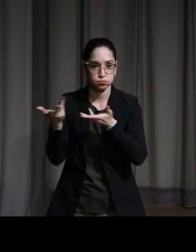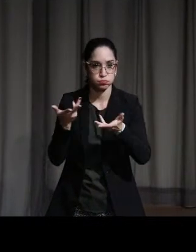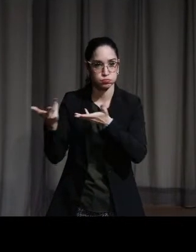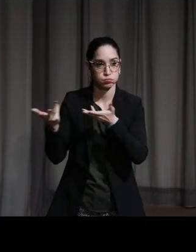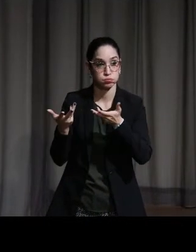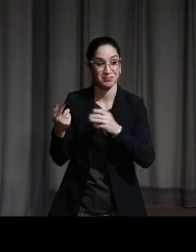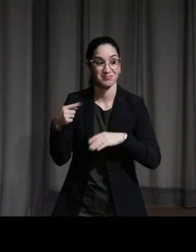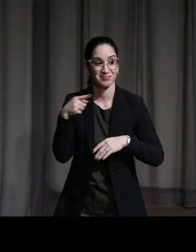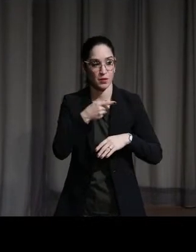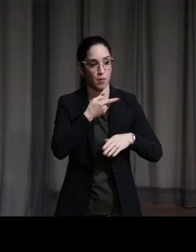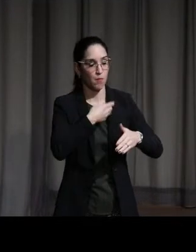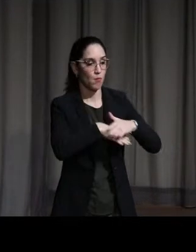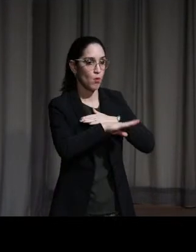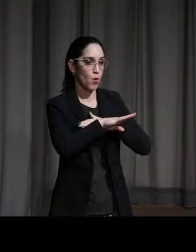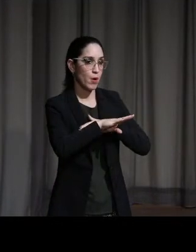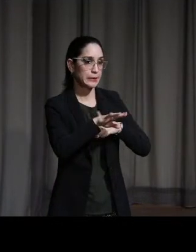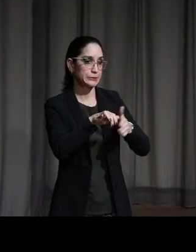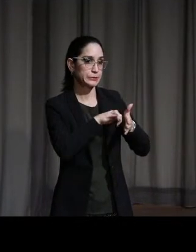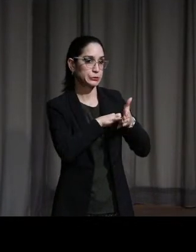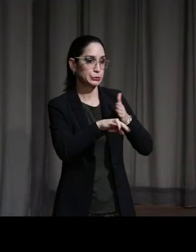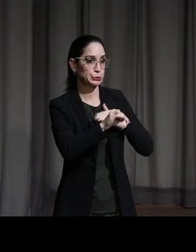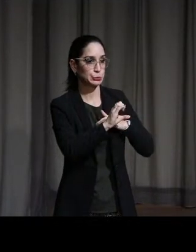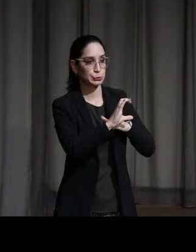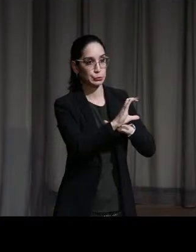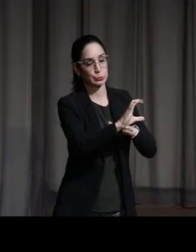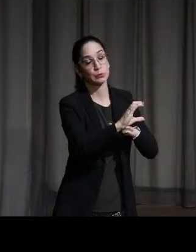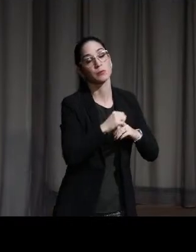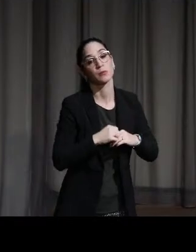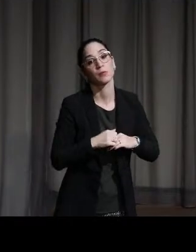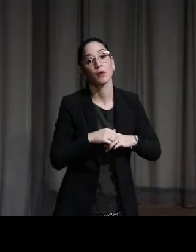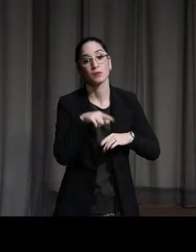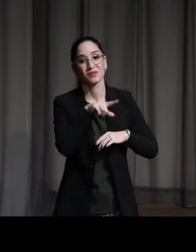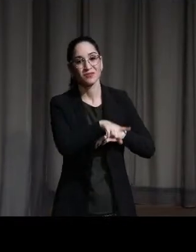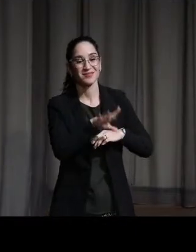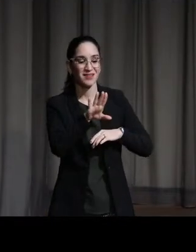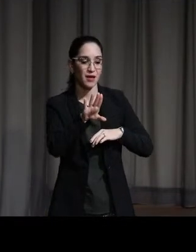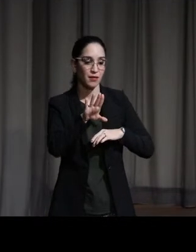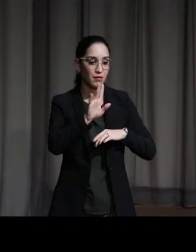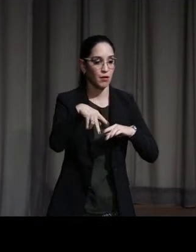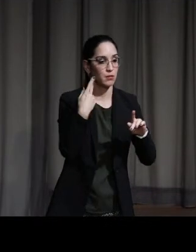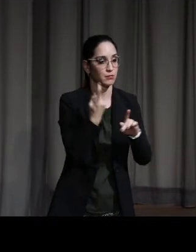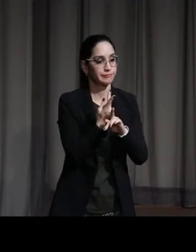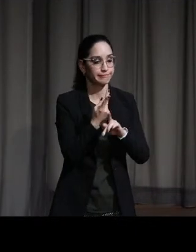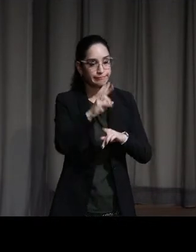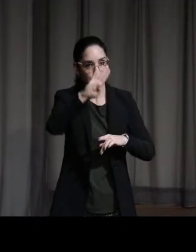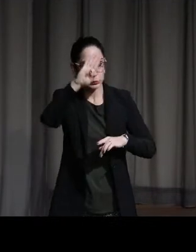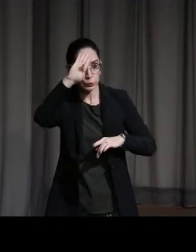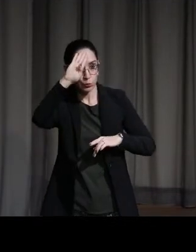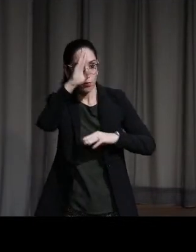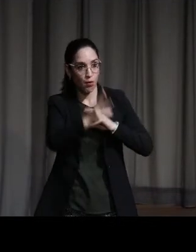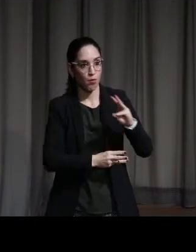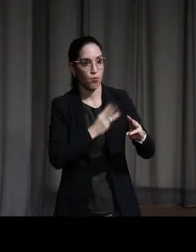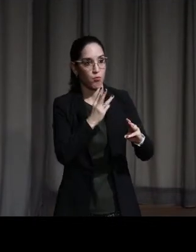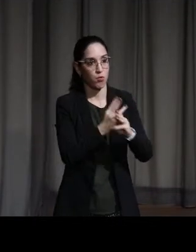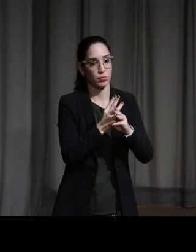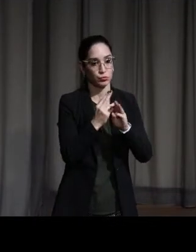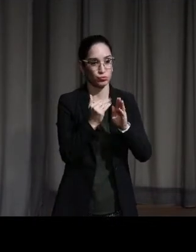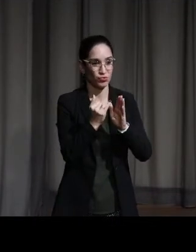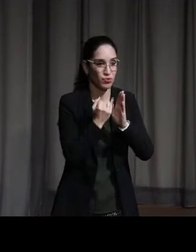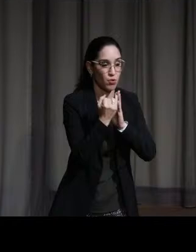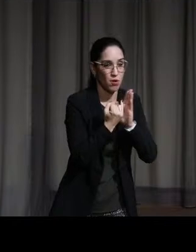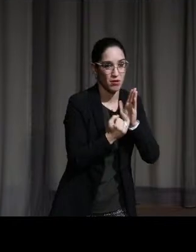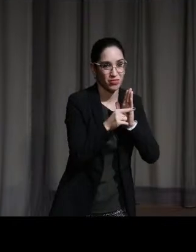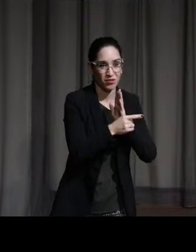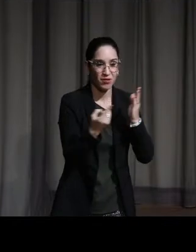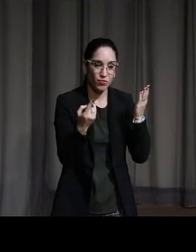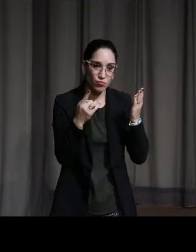York. And born in New York. And so there's a tension in the Cuban art world between, for a country that had such a close